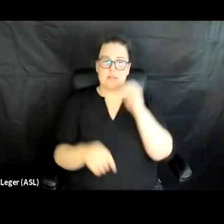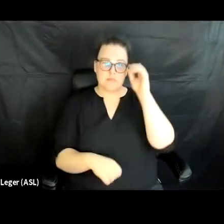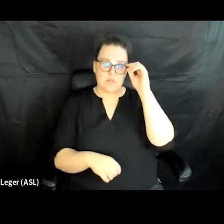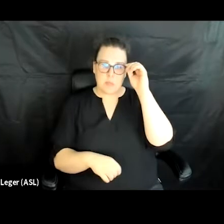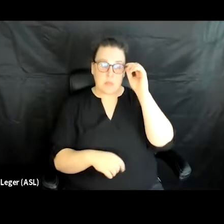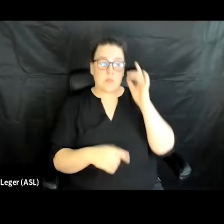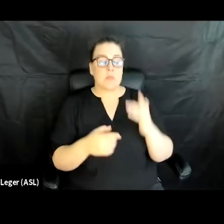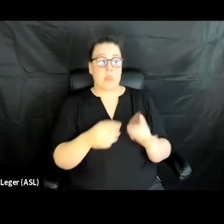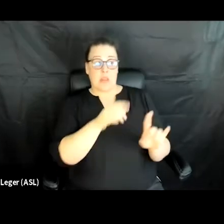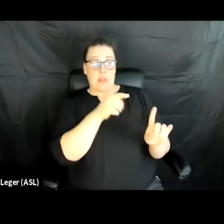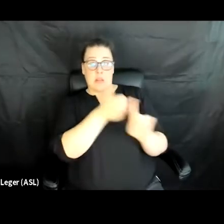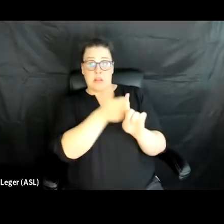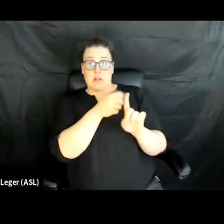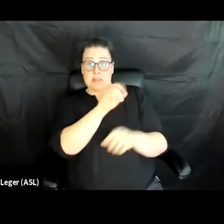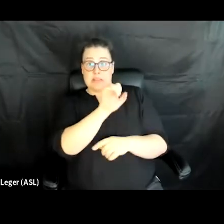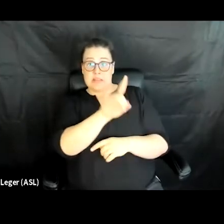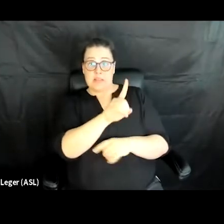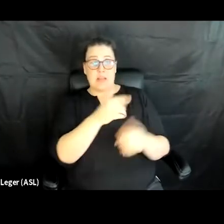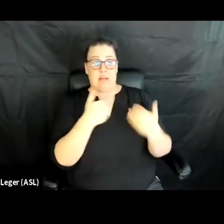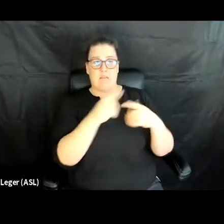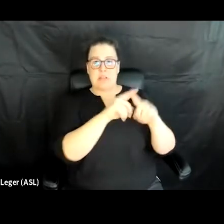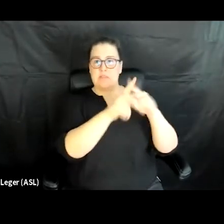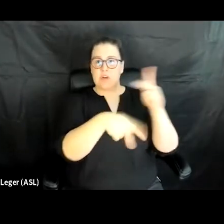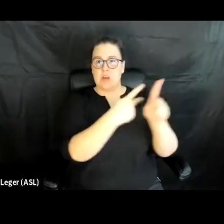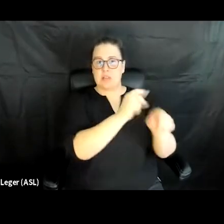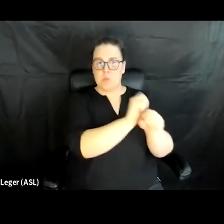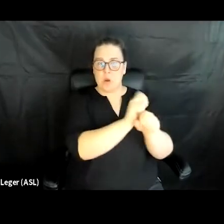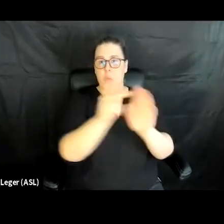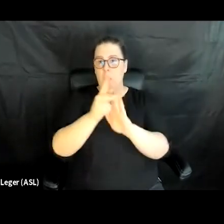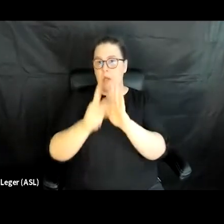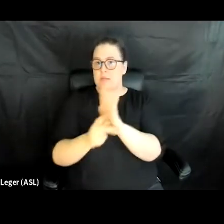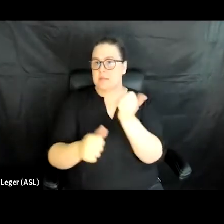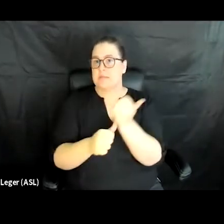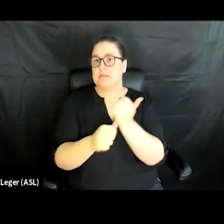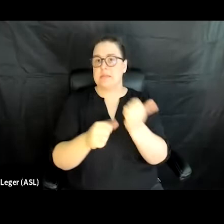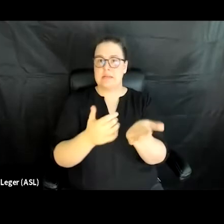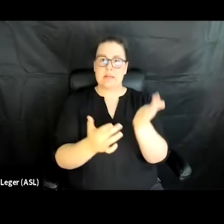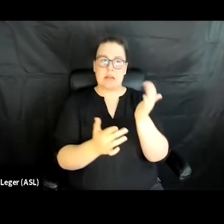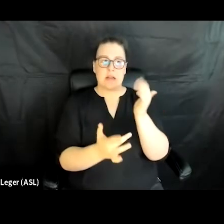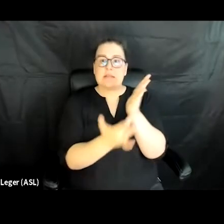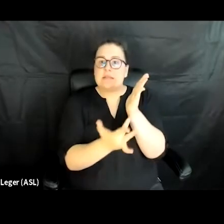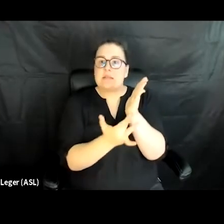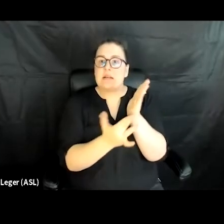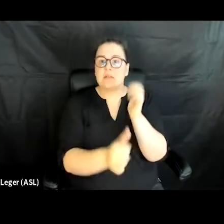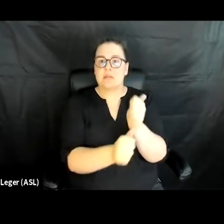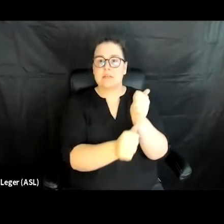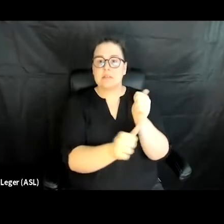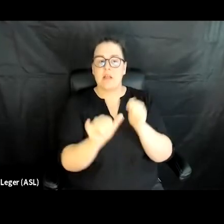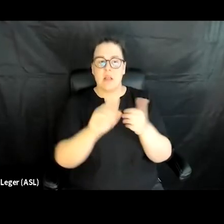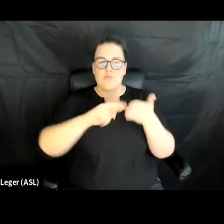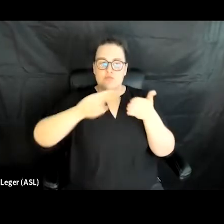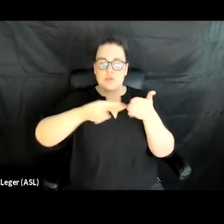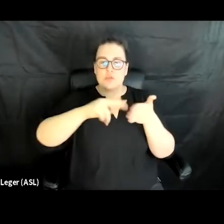of ways, including providing policy assistance and technical assistance. So that could be everything from doing research on